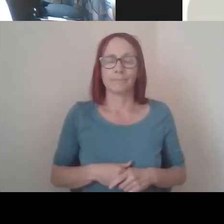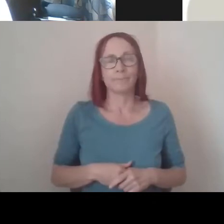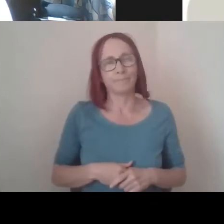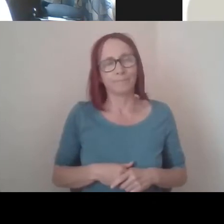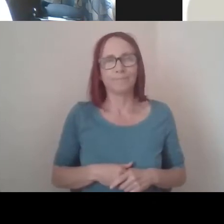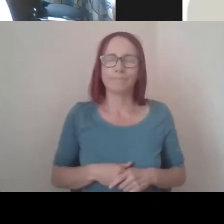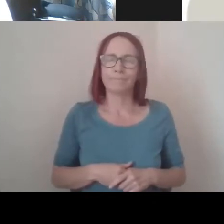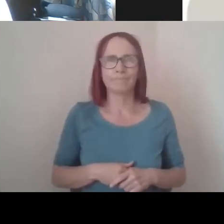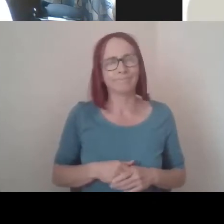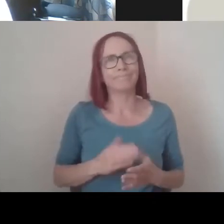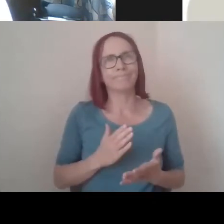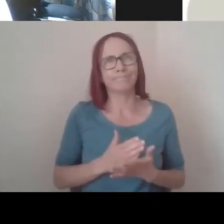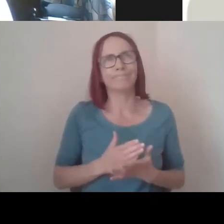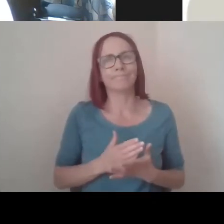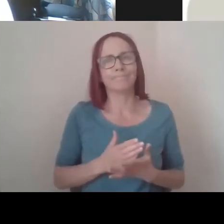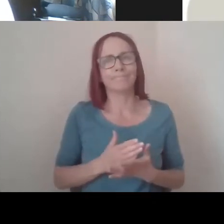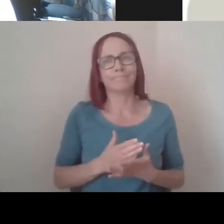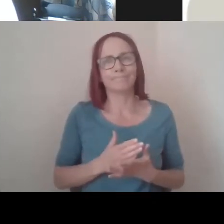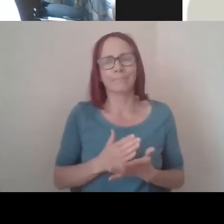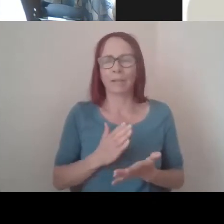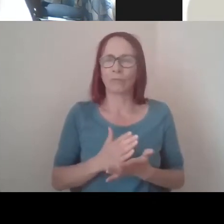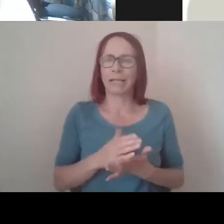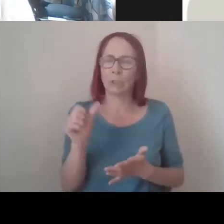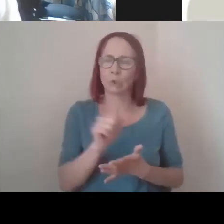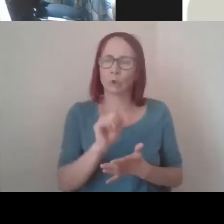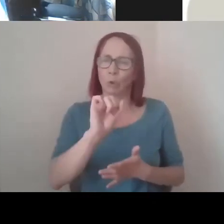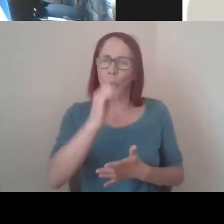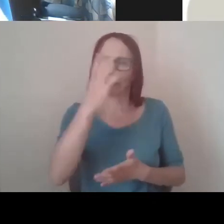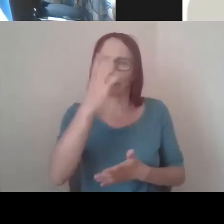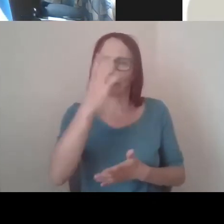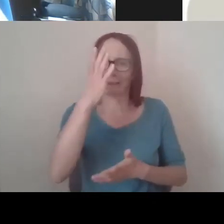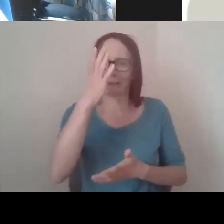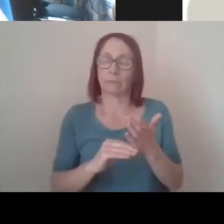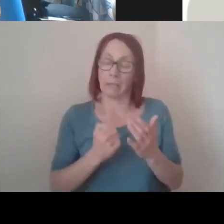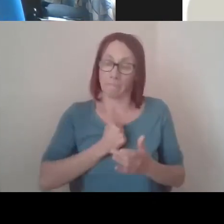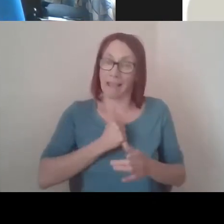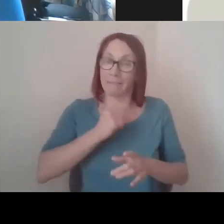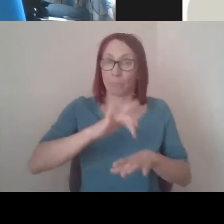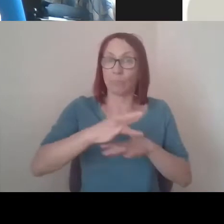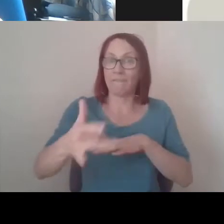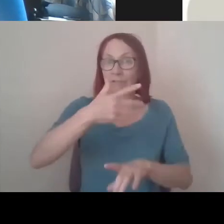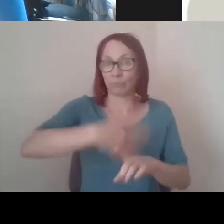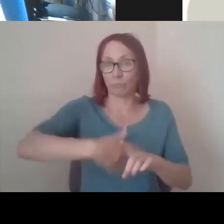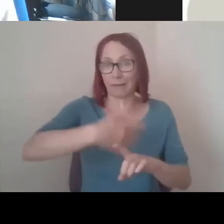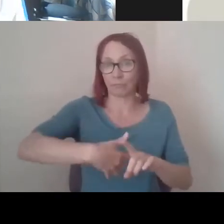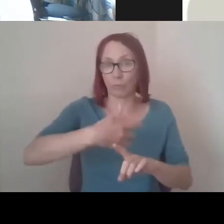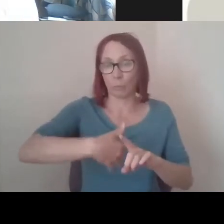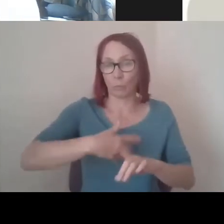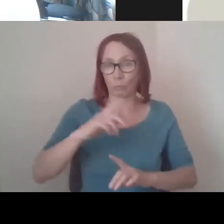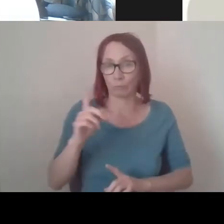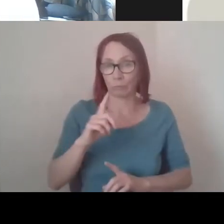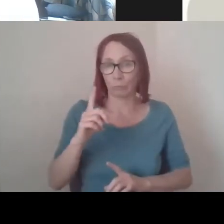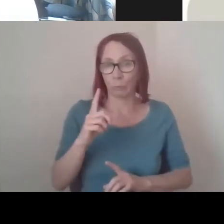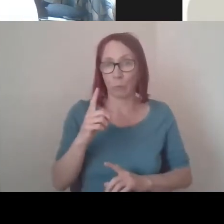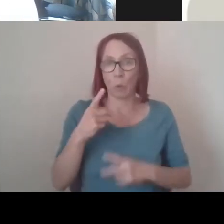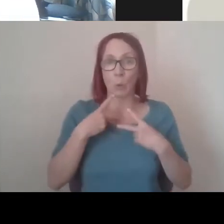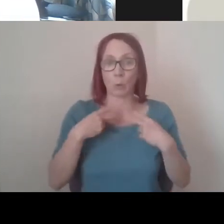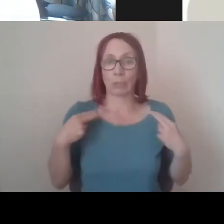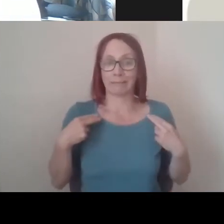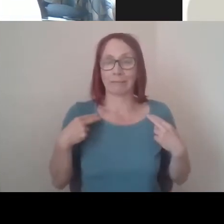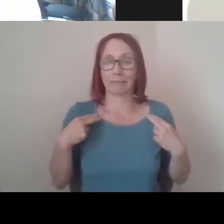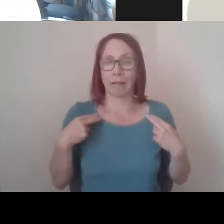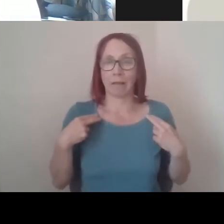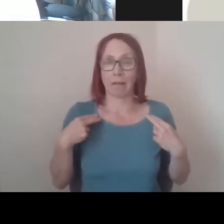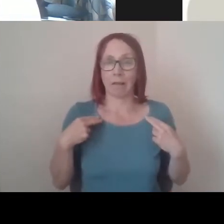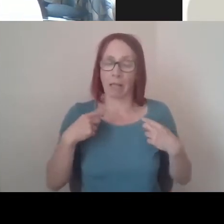what I'd be saying is go from your own experience. So my professional background was as a solicitor and as a